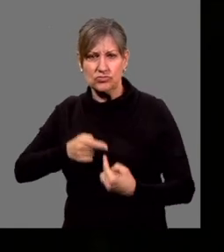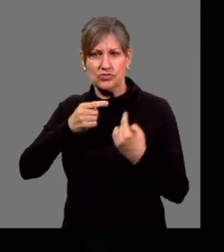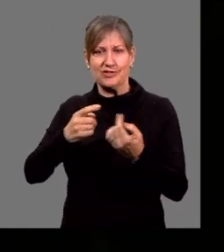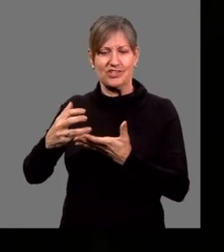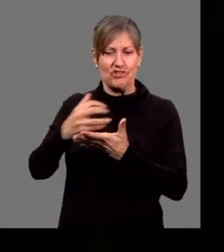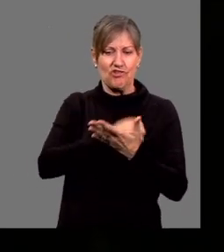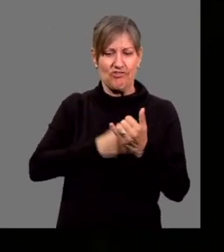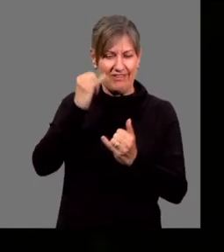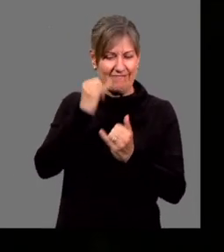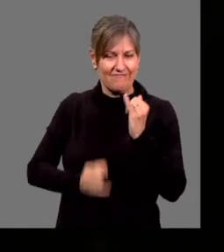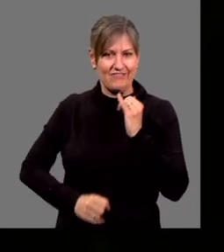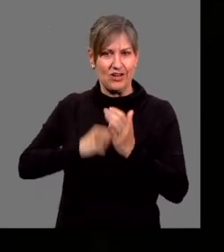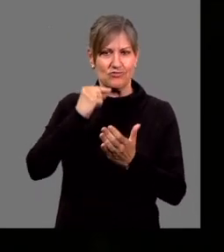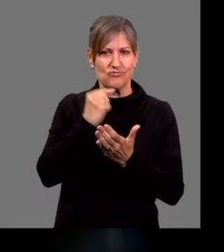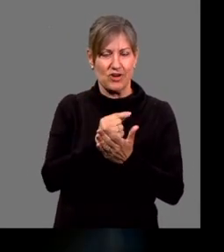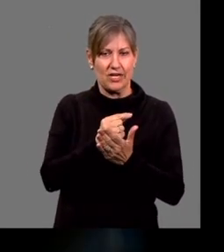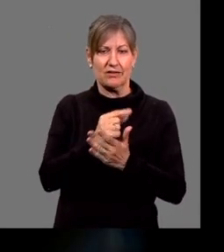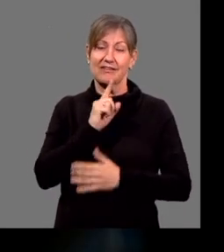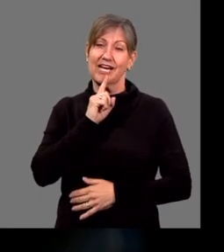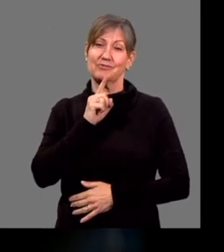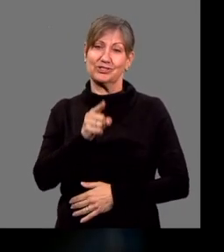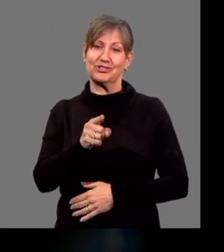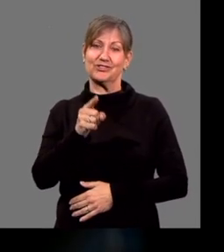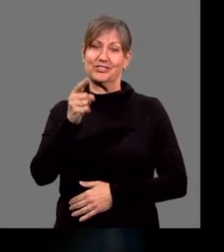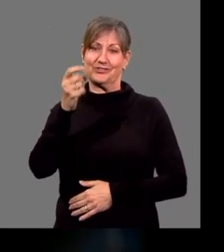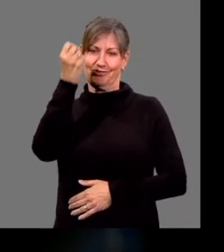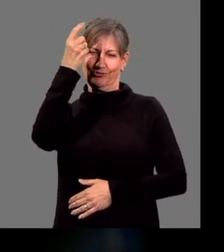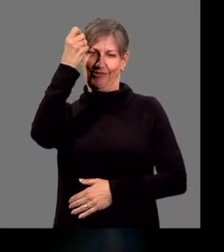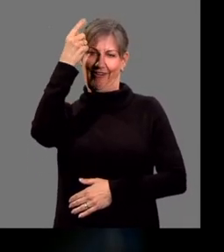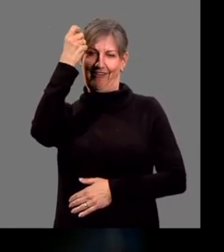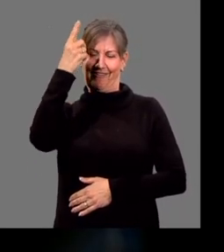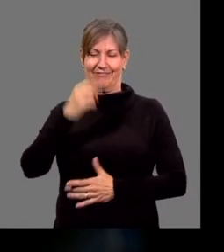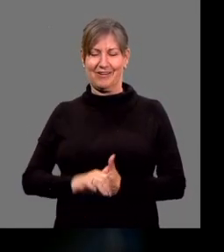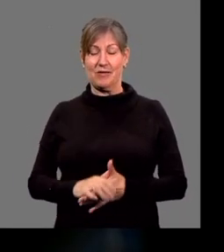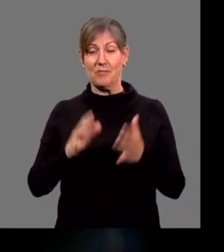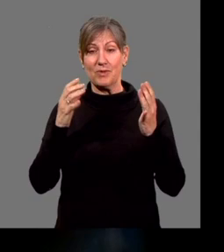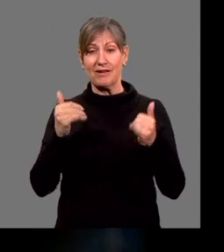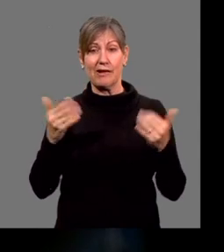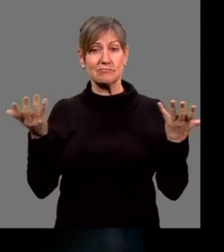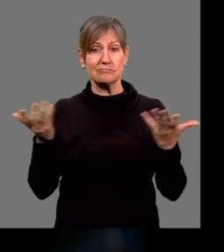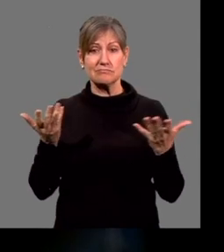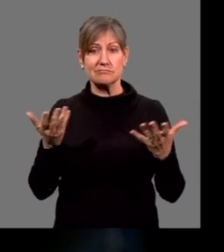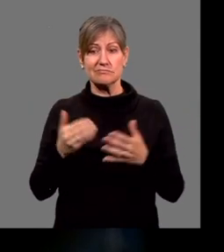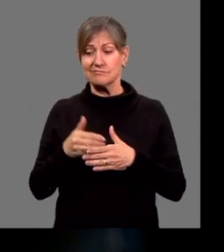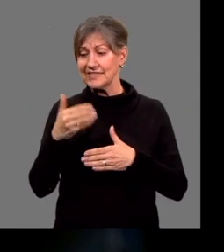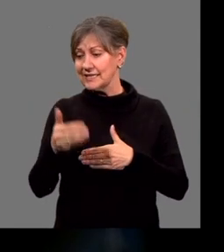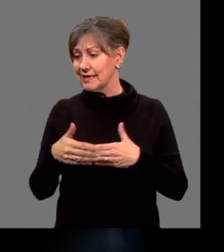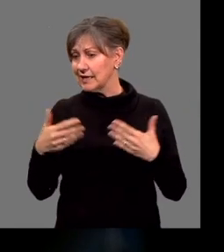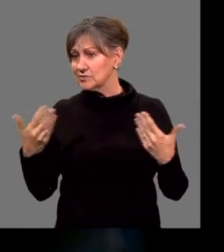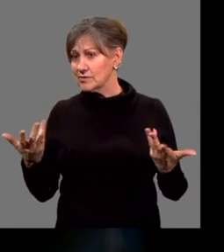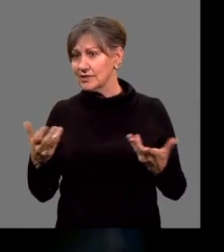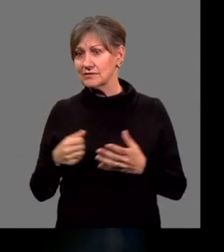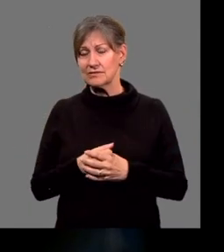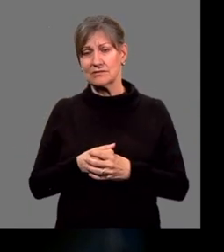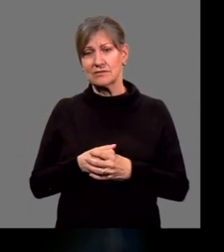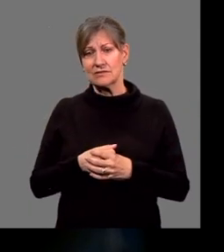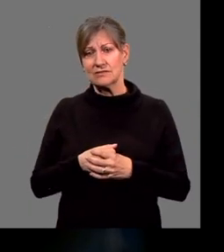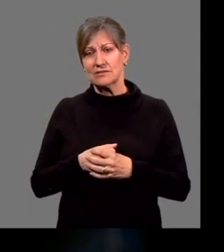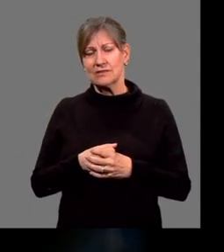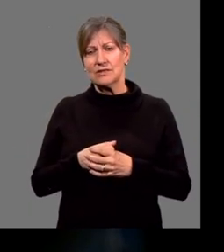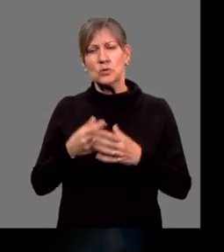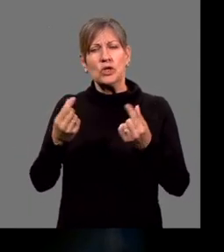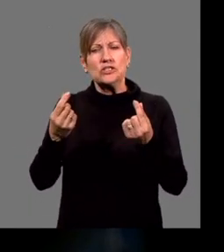struggles, and earn that final grade. I'm sure you can attest to the same feeling. But now what? What next? Where do we go from